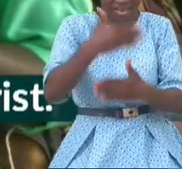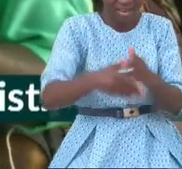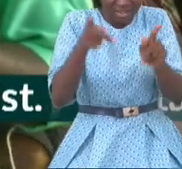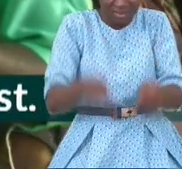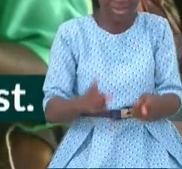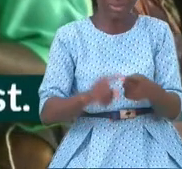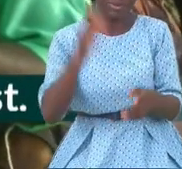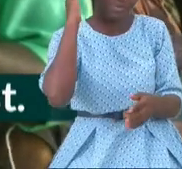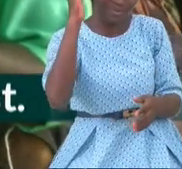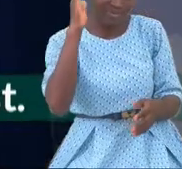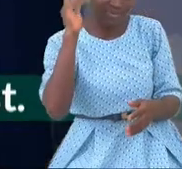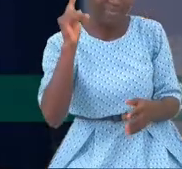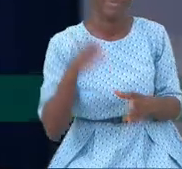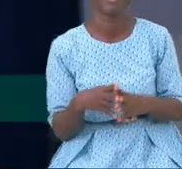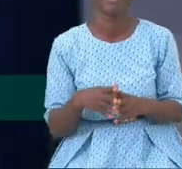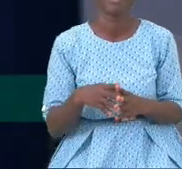and